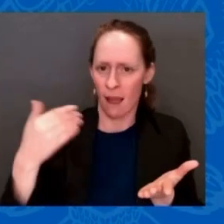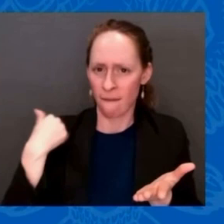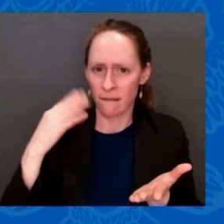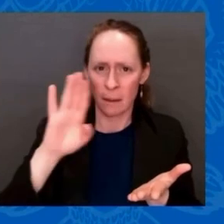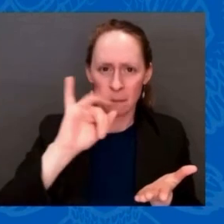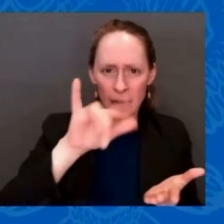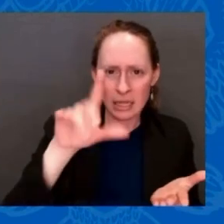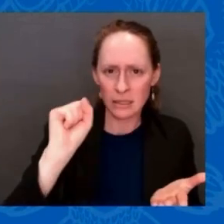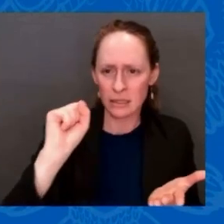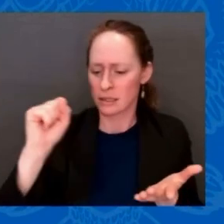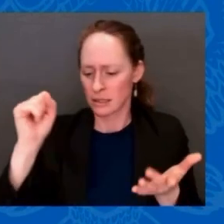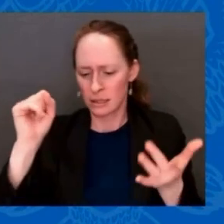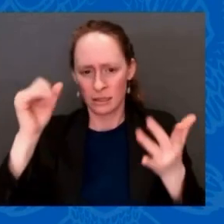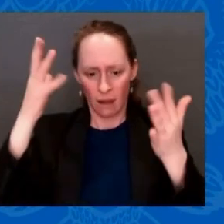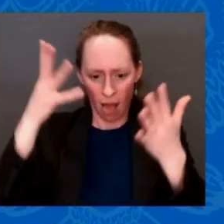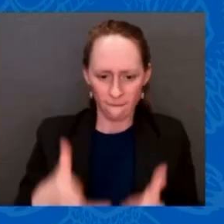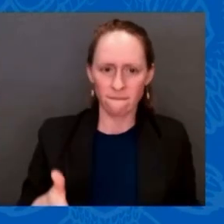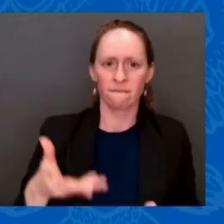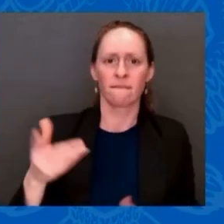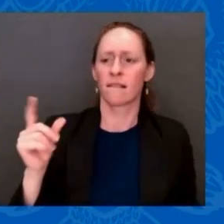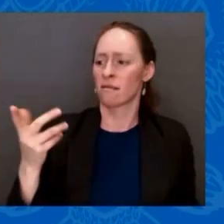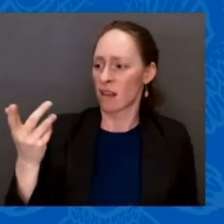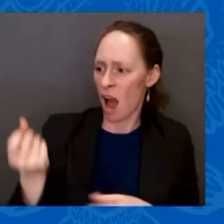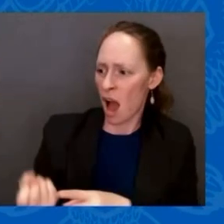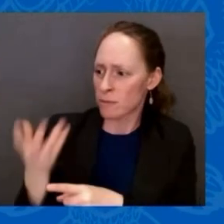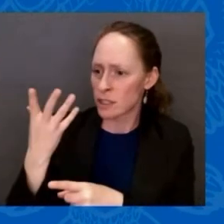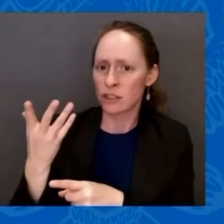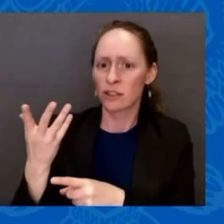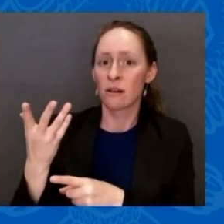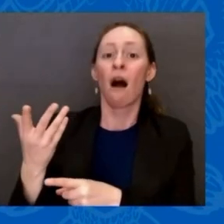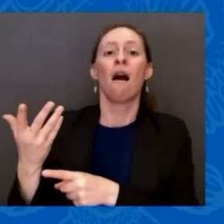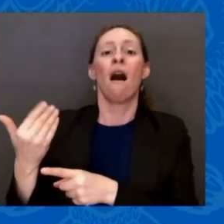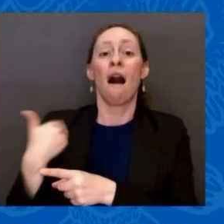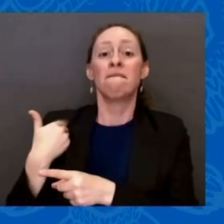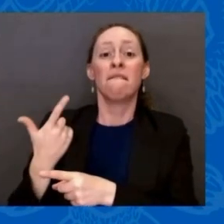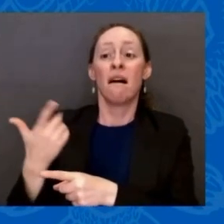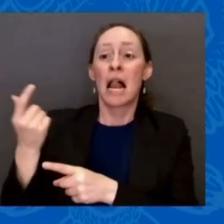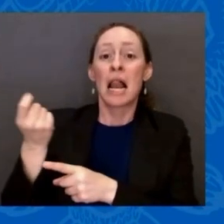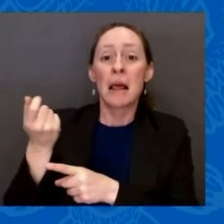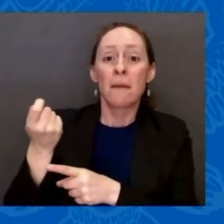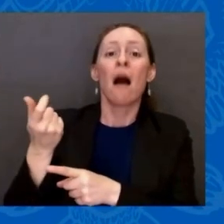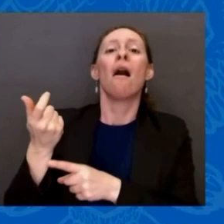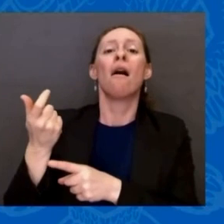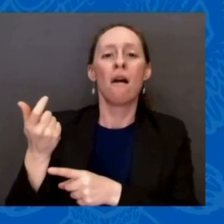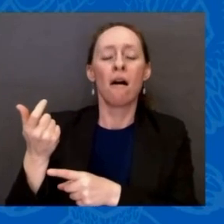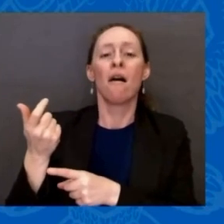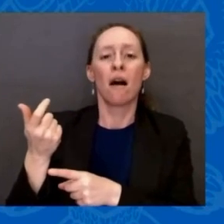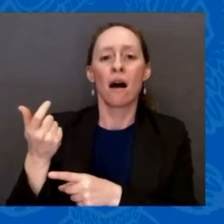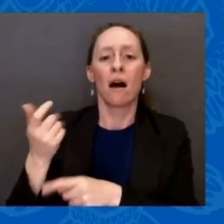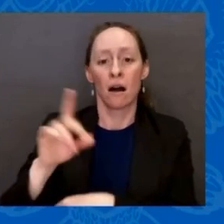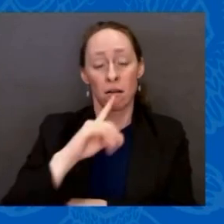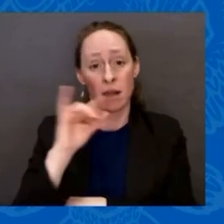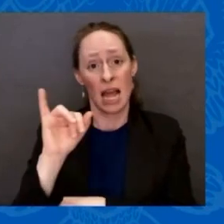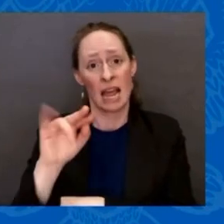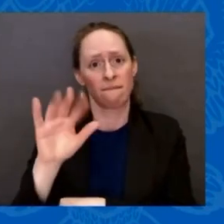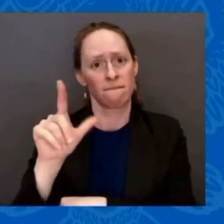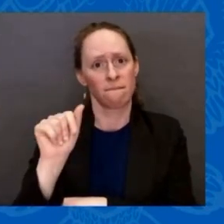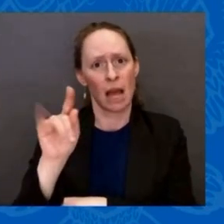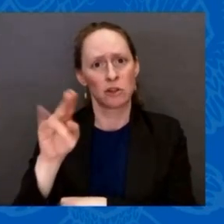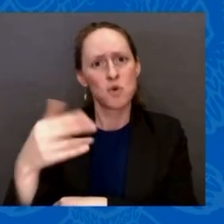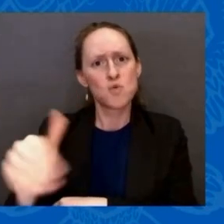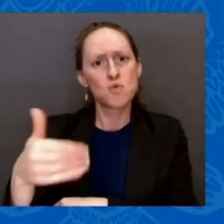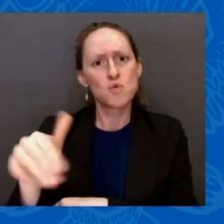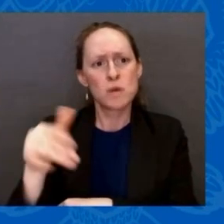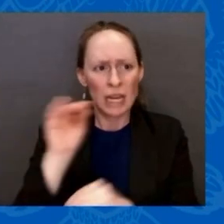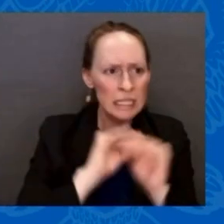guess what? Bringing down the cost of medication goes a long way to giving you a little more. That's why, through the Inflation